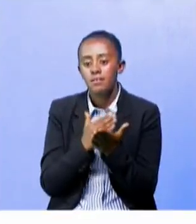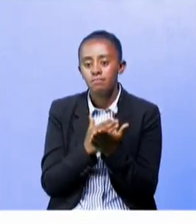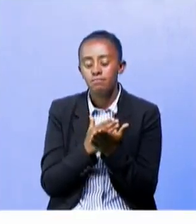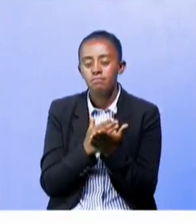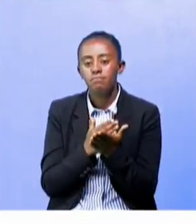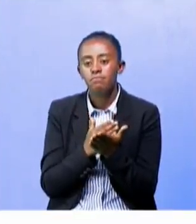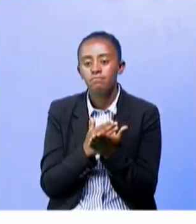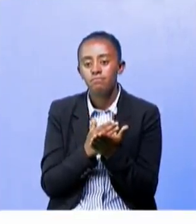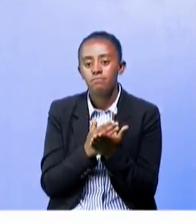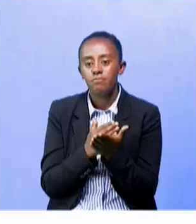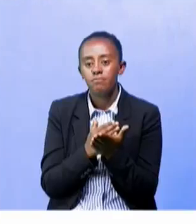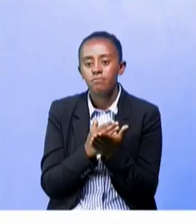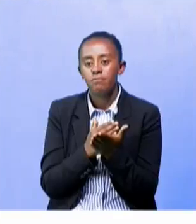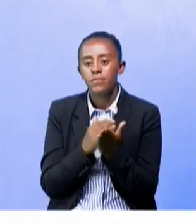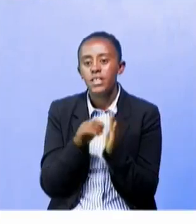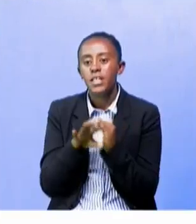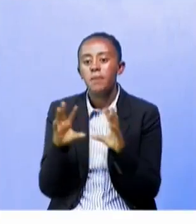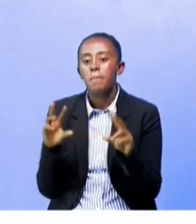in media